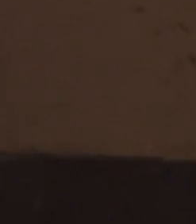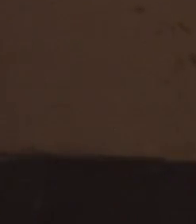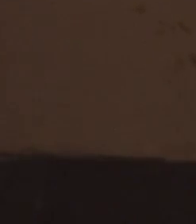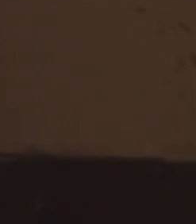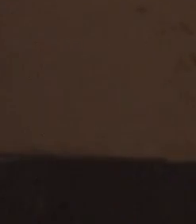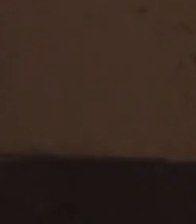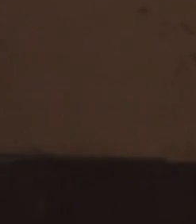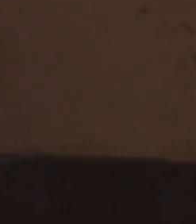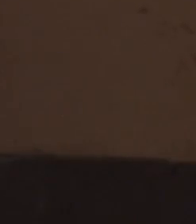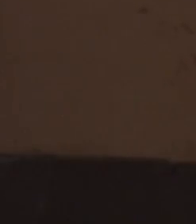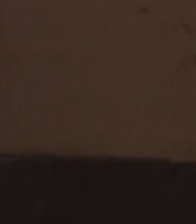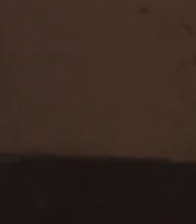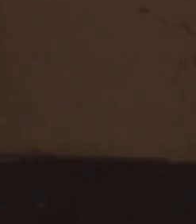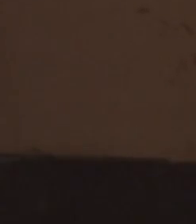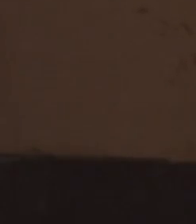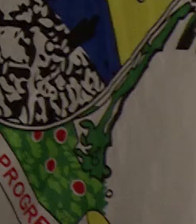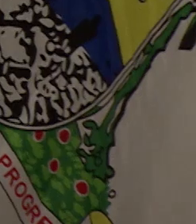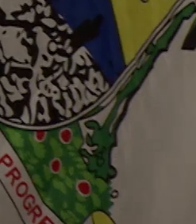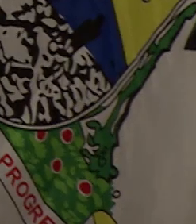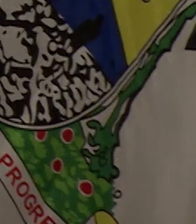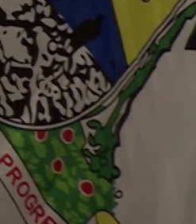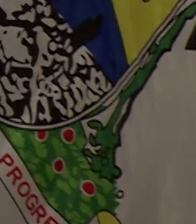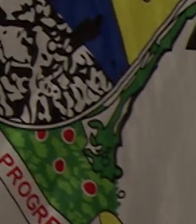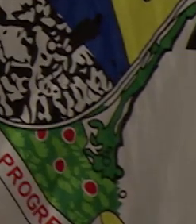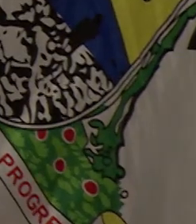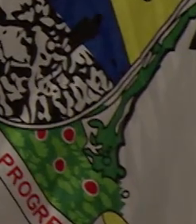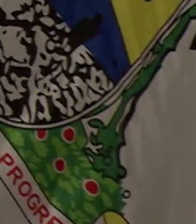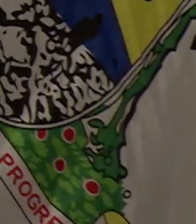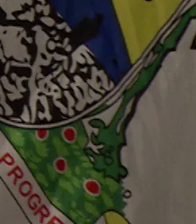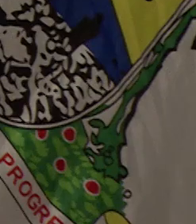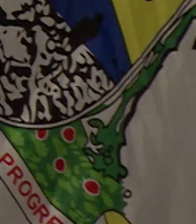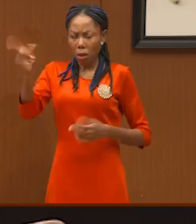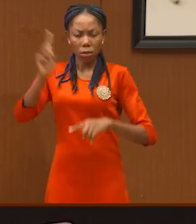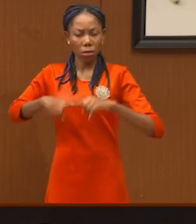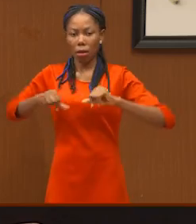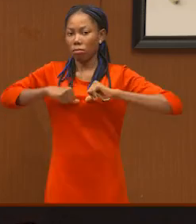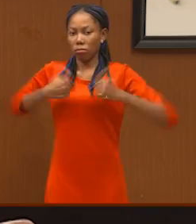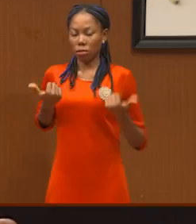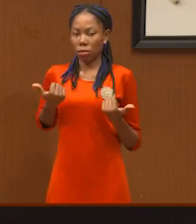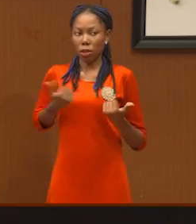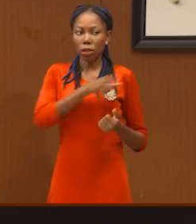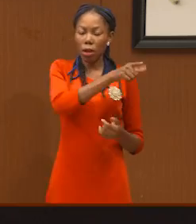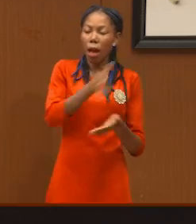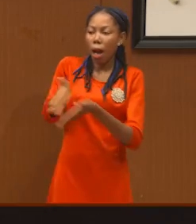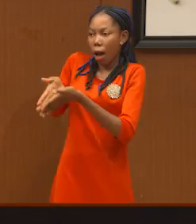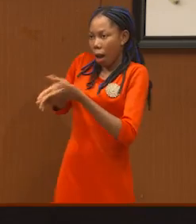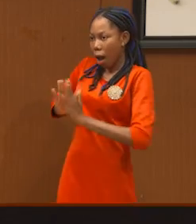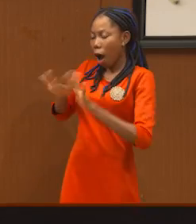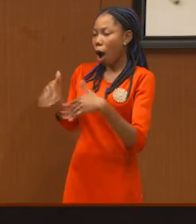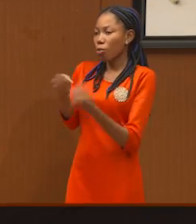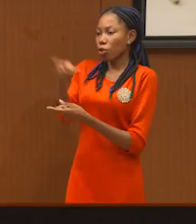has not paid a dime. Judge Fumi wades into this matter. So how much are you owing him right